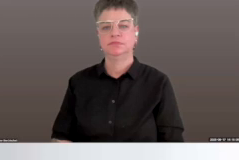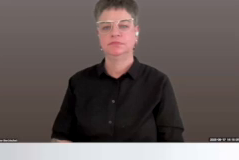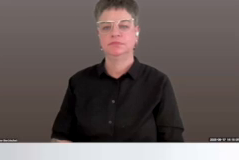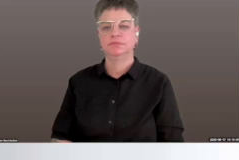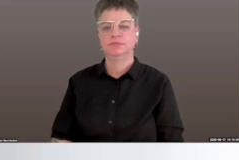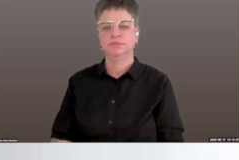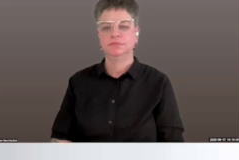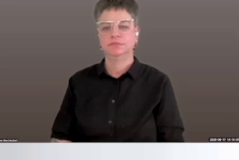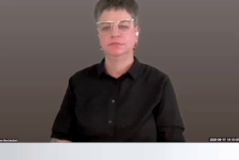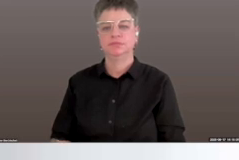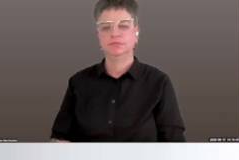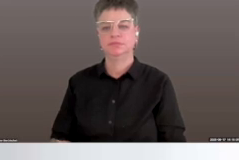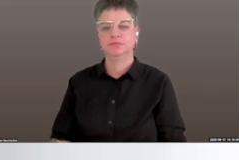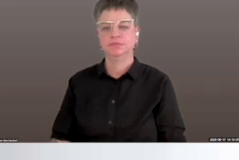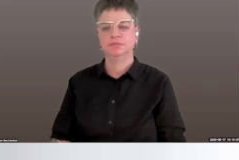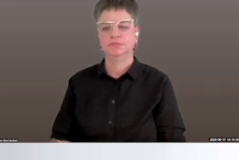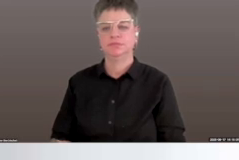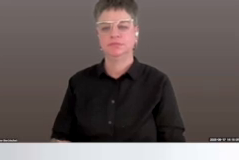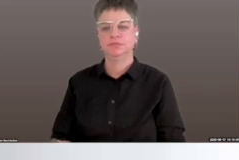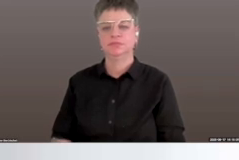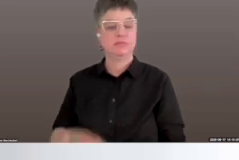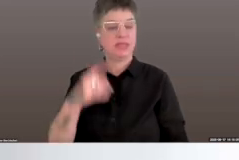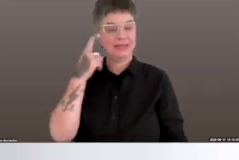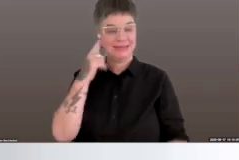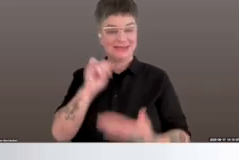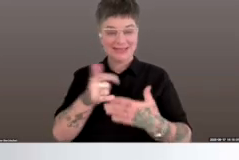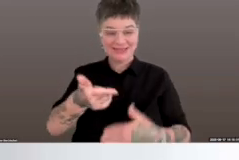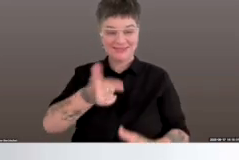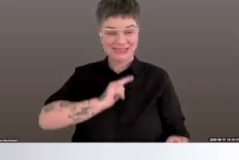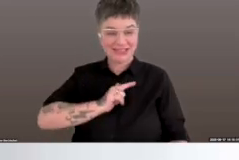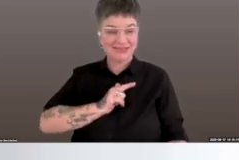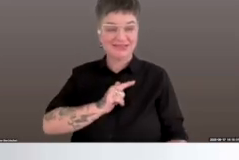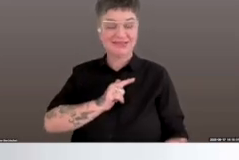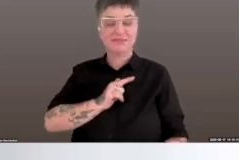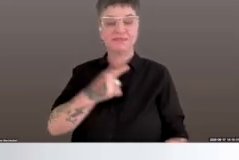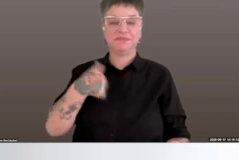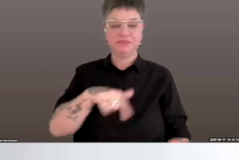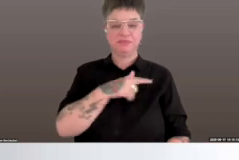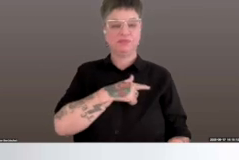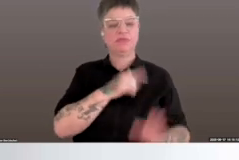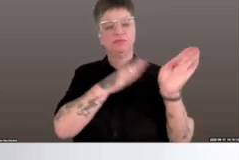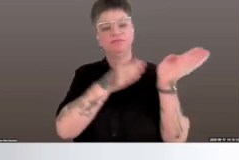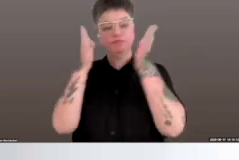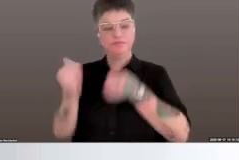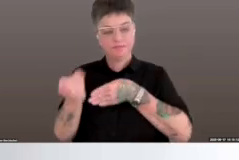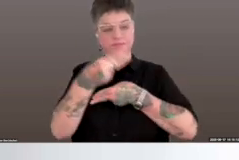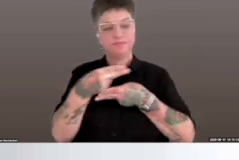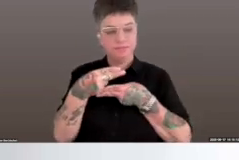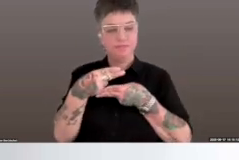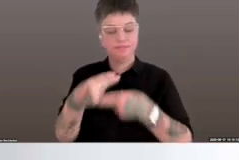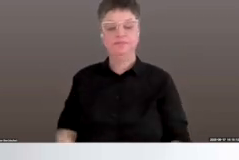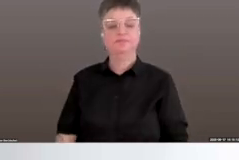All right, if we're all done with questions, I think that's me next. Could we go to the next slide, please?